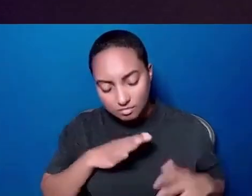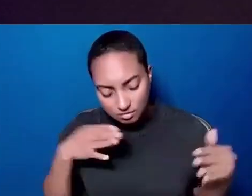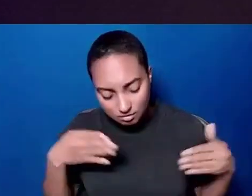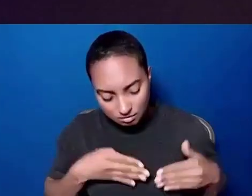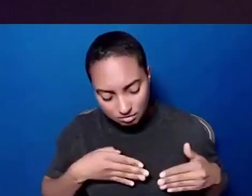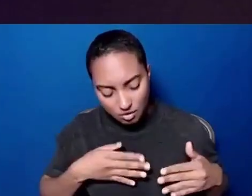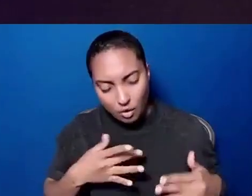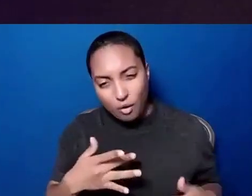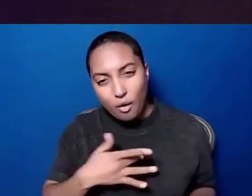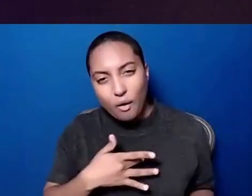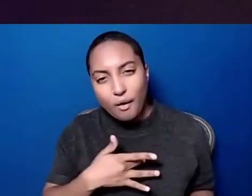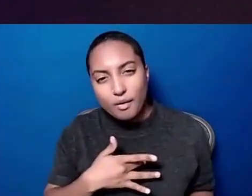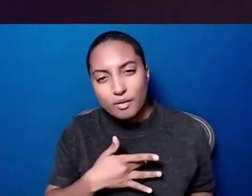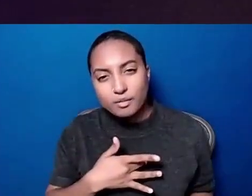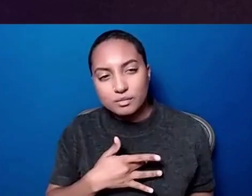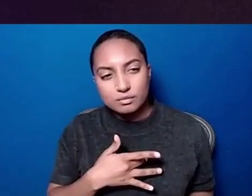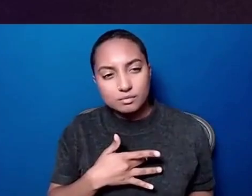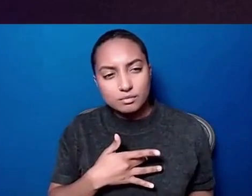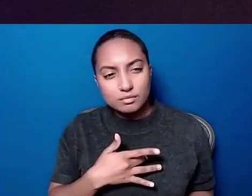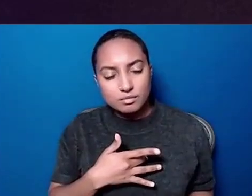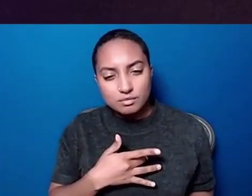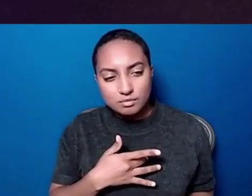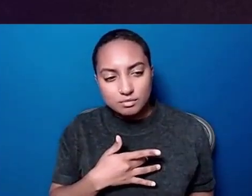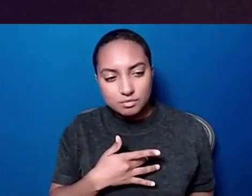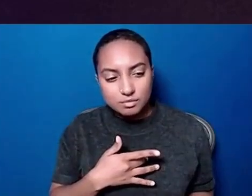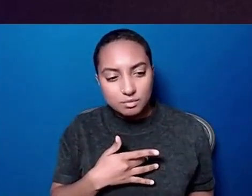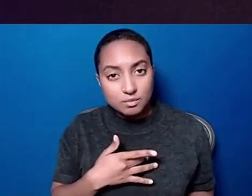It has been with you since time.